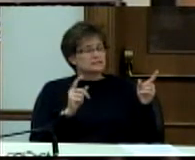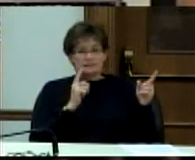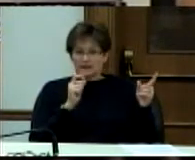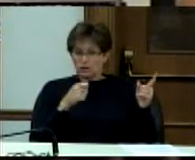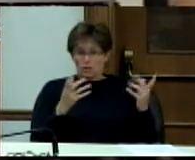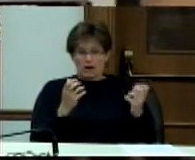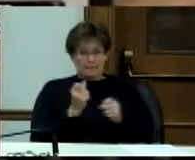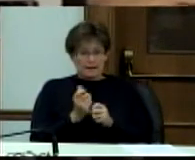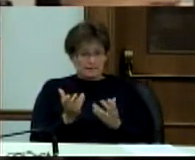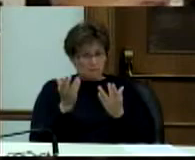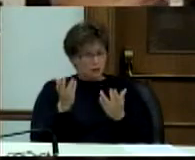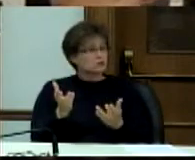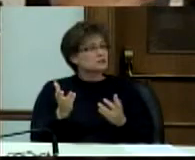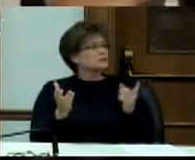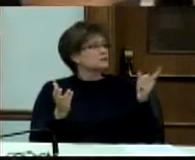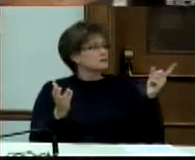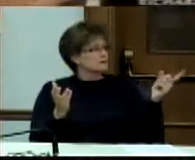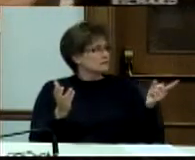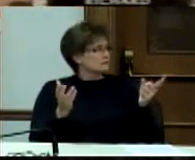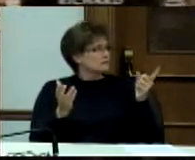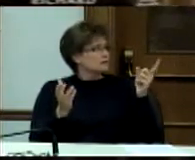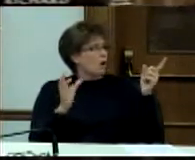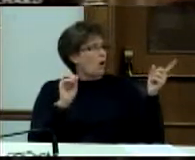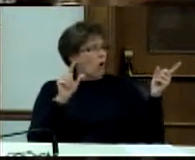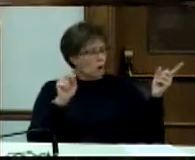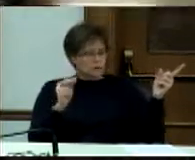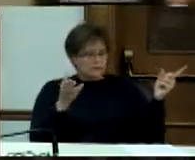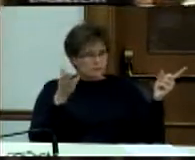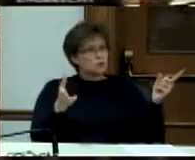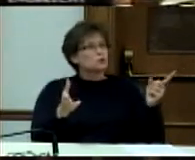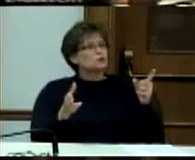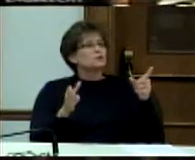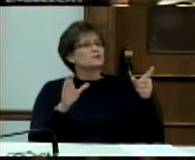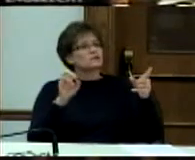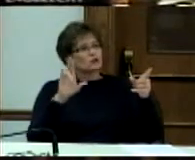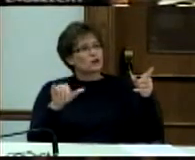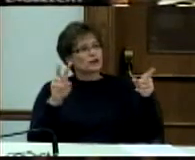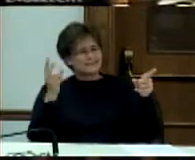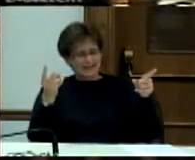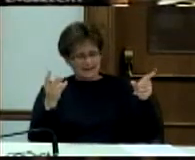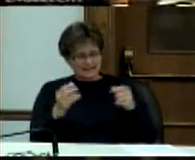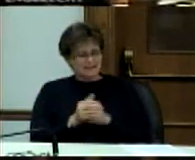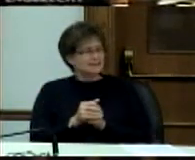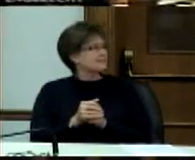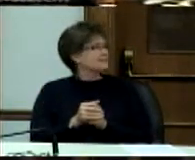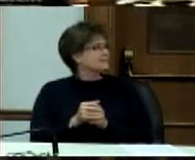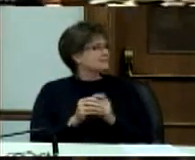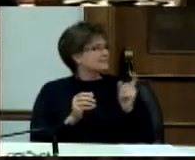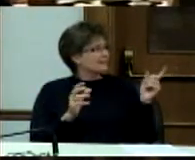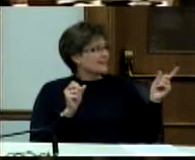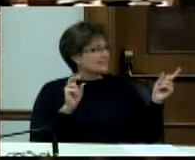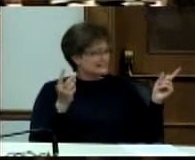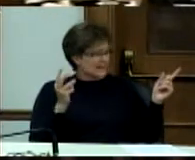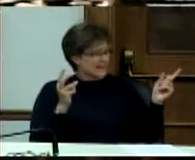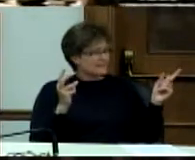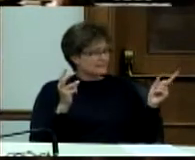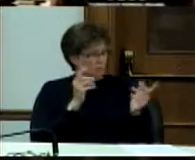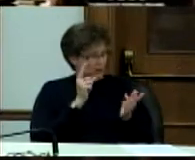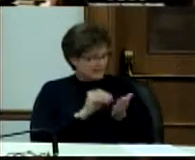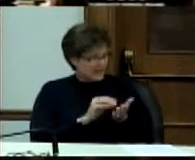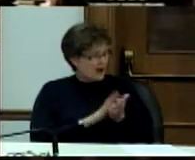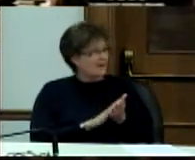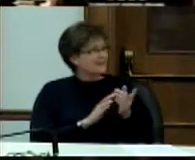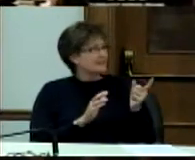I'll entertain a motion to approve. Move. And a second. Second. I like Kathy sort that out.